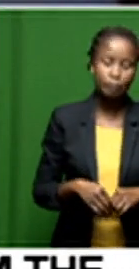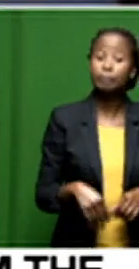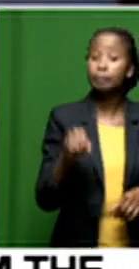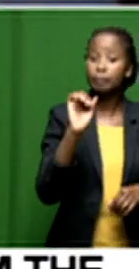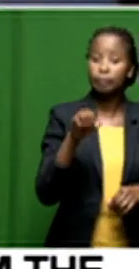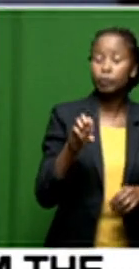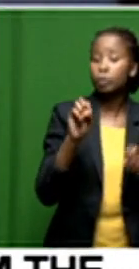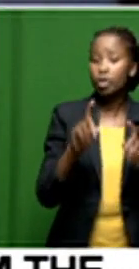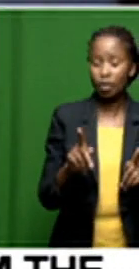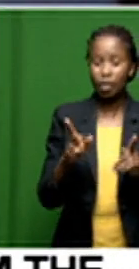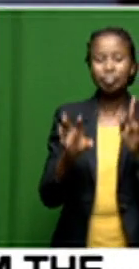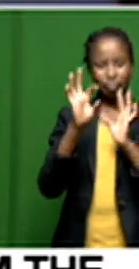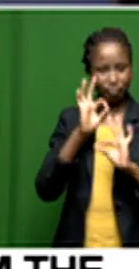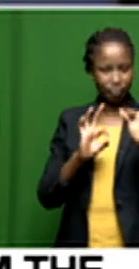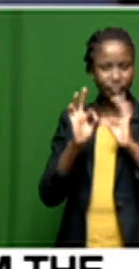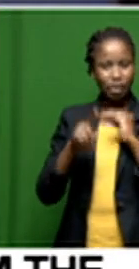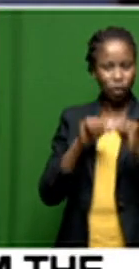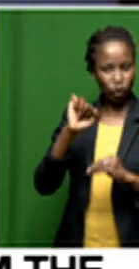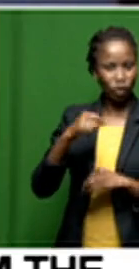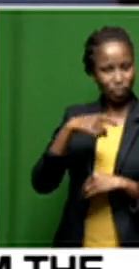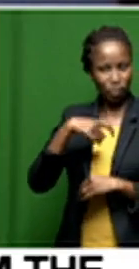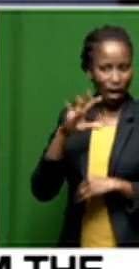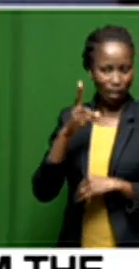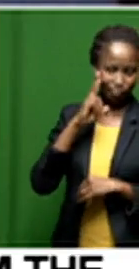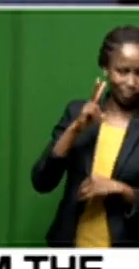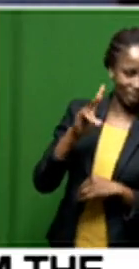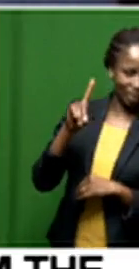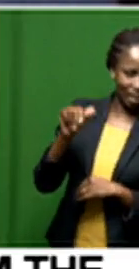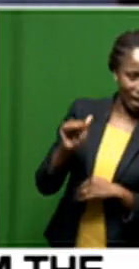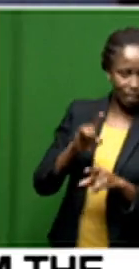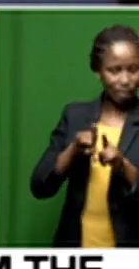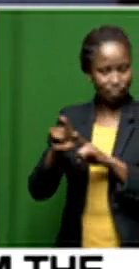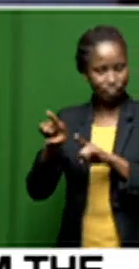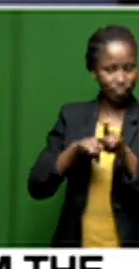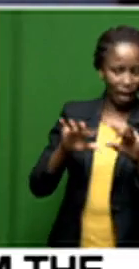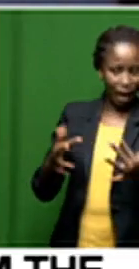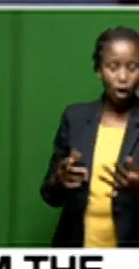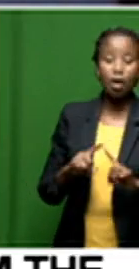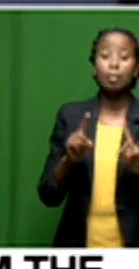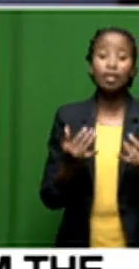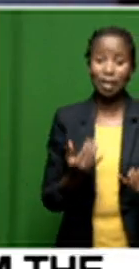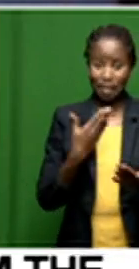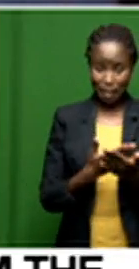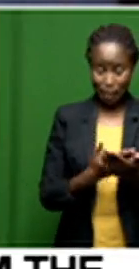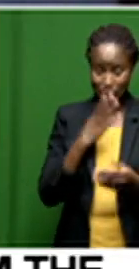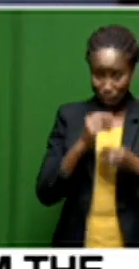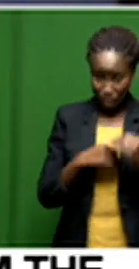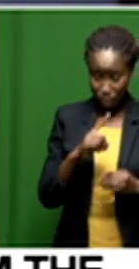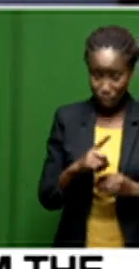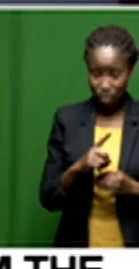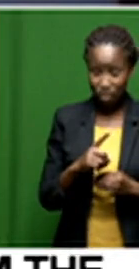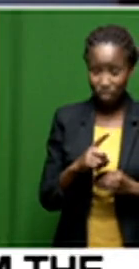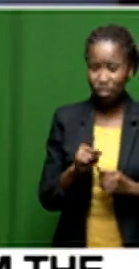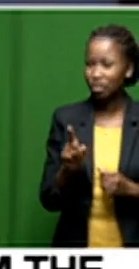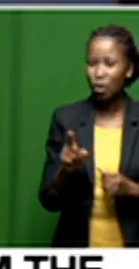of Casack's view on the likelihood of the DA actually succeeding in this. But let's perhaps talk to the fact that of the